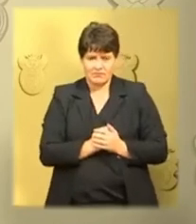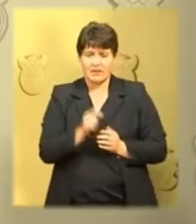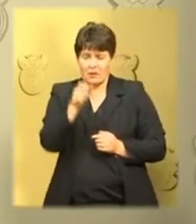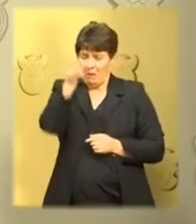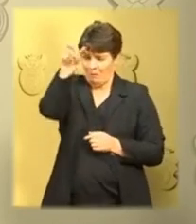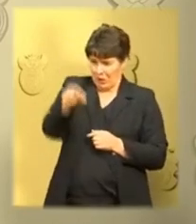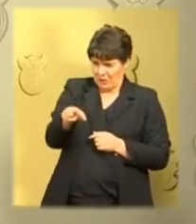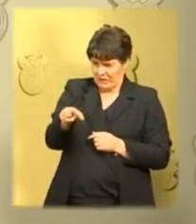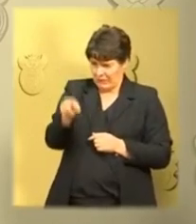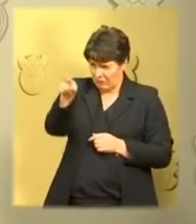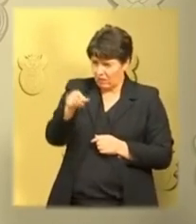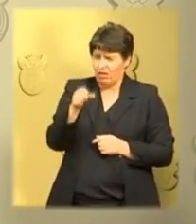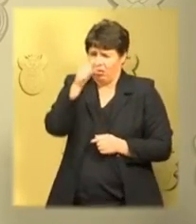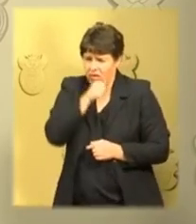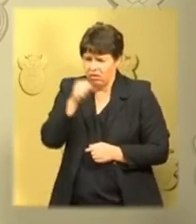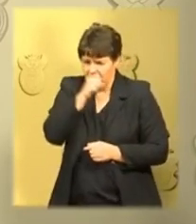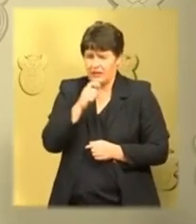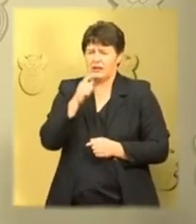and sneezing.